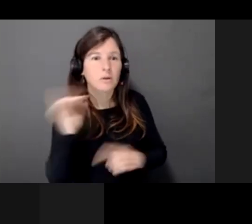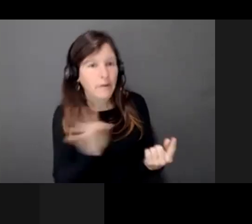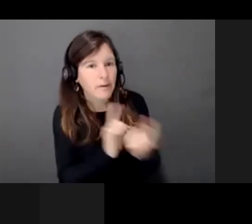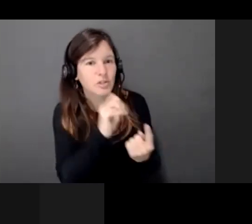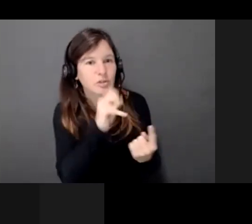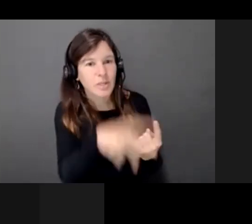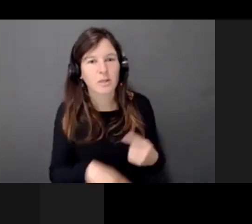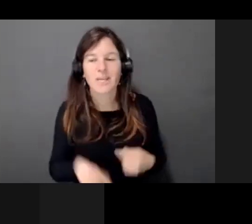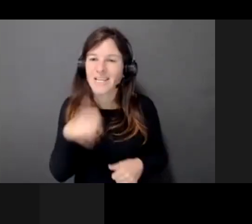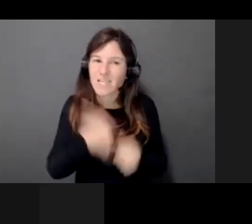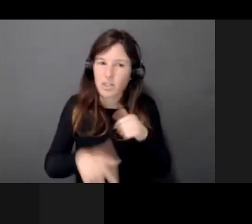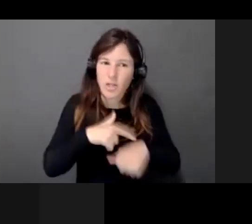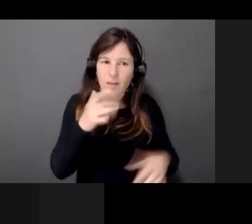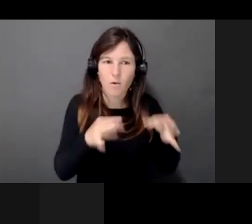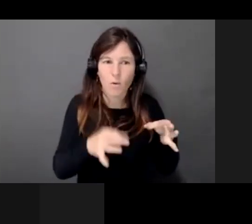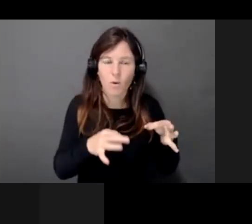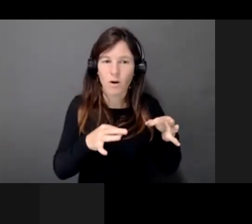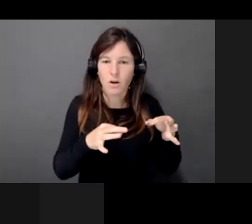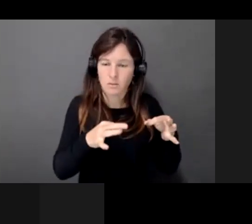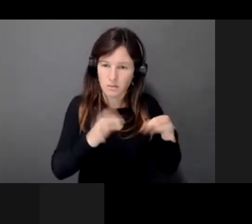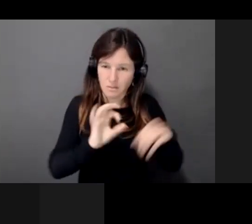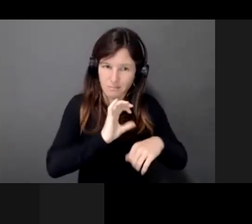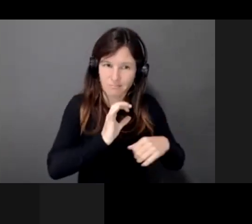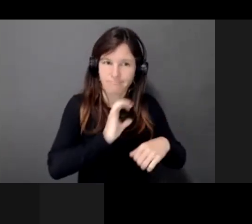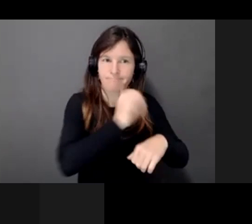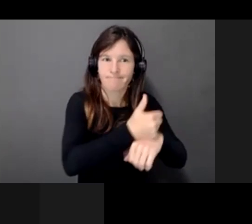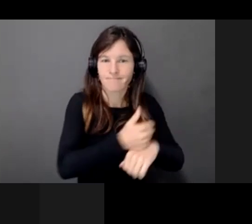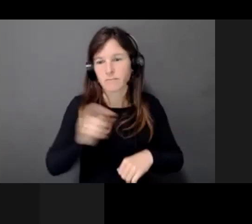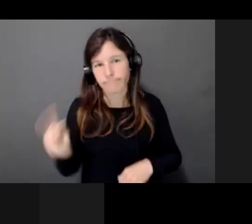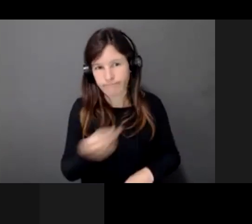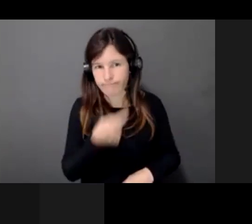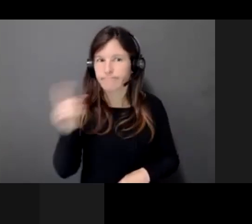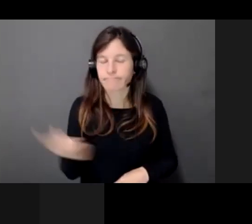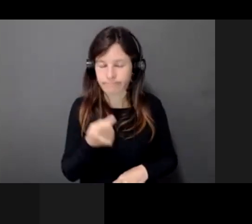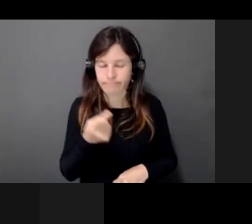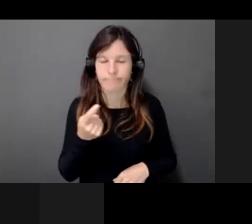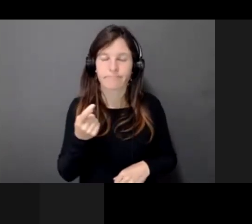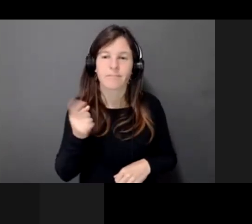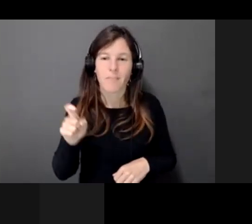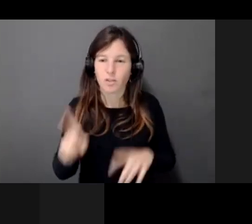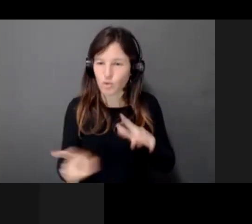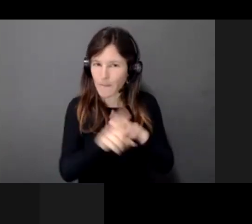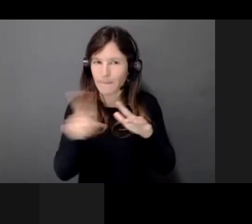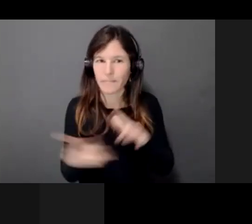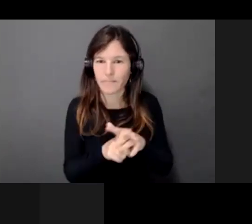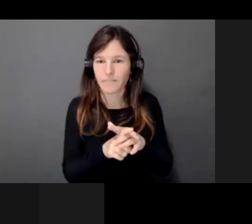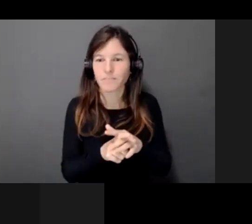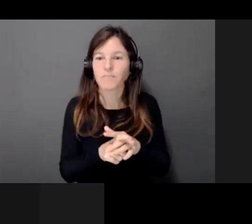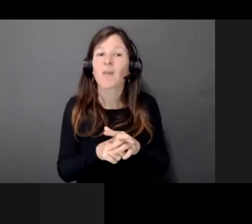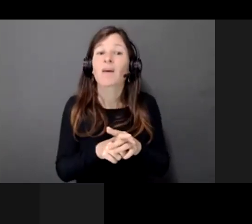each appearance. Because until the Crown attorneys take over the case, which they may or may not